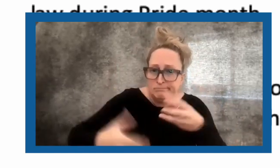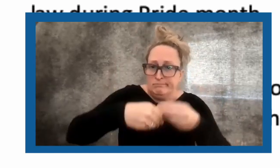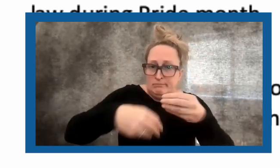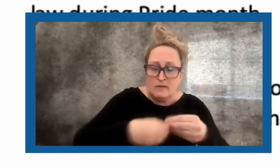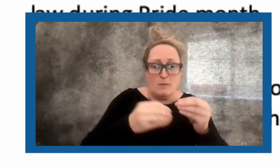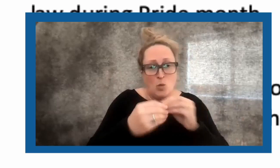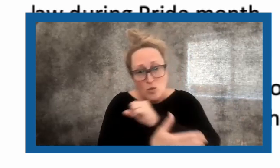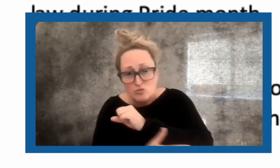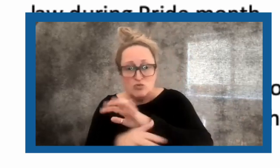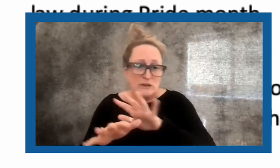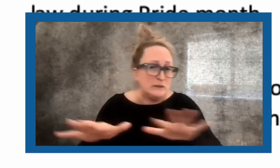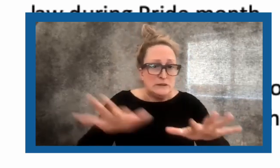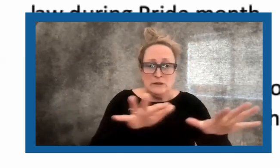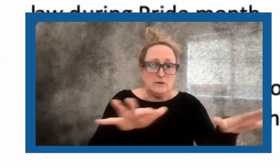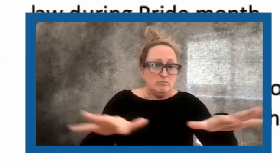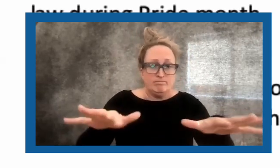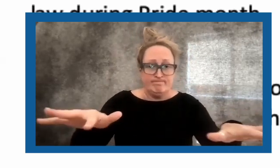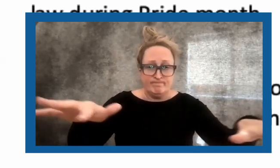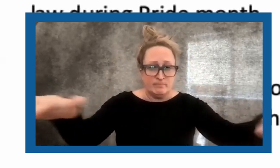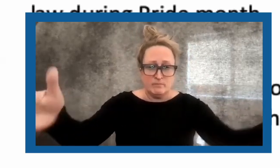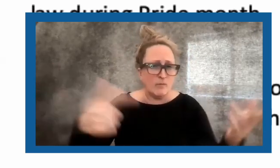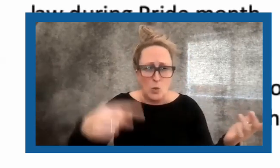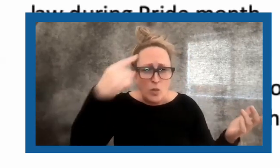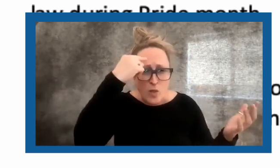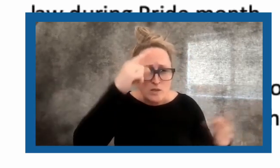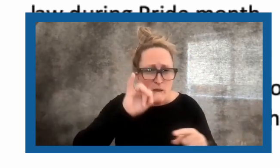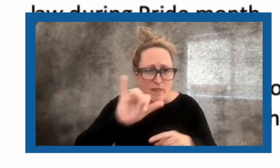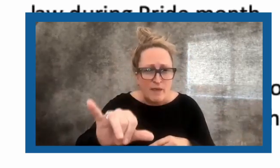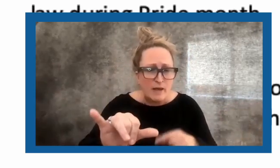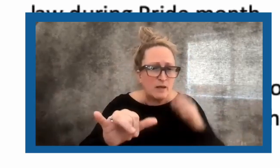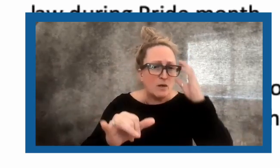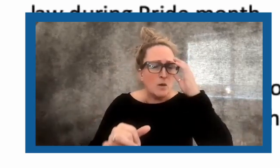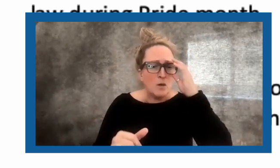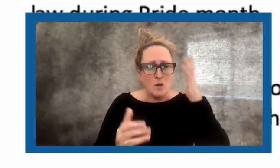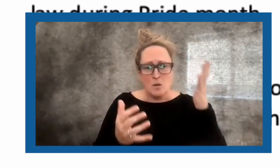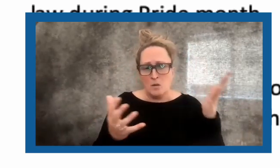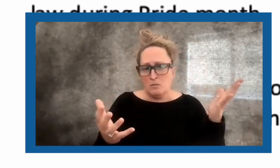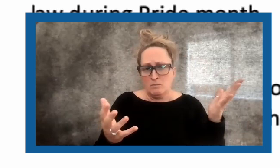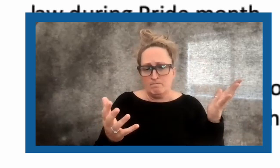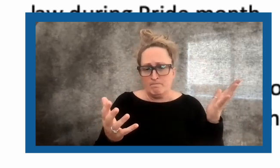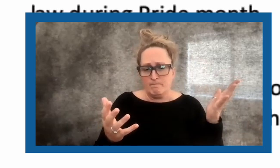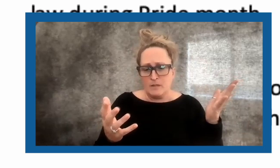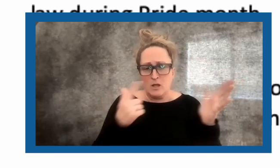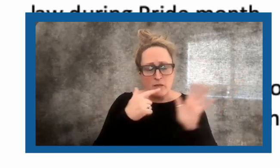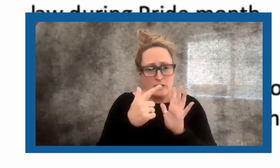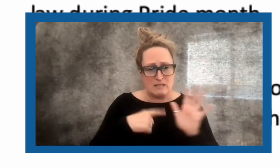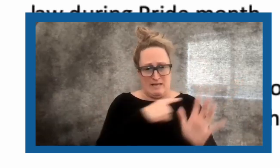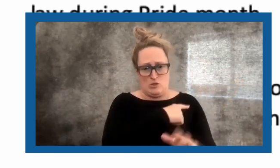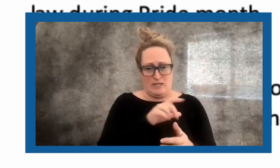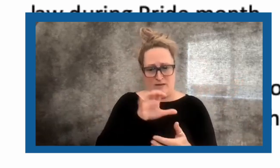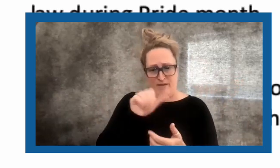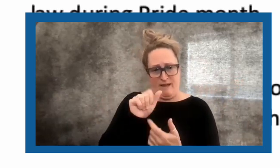more countries. What are your thoughts about this, and where do you think this legislative act of